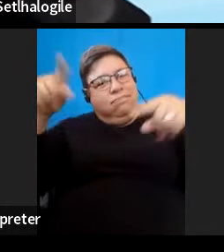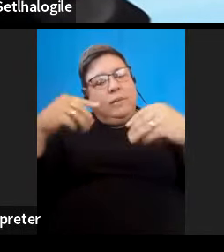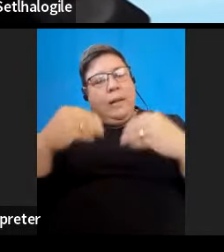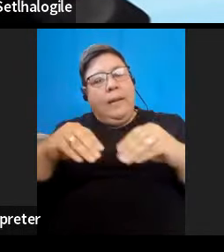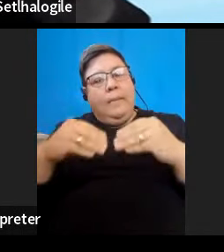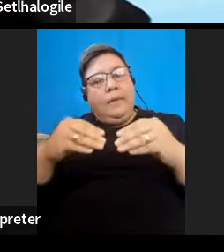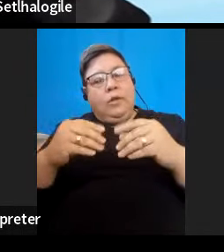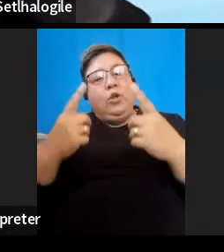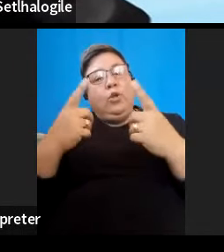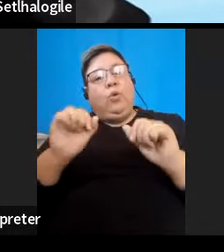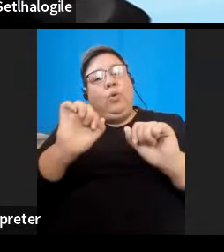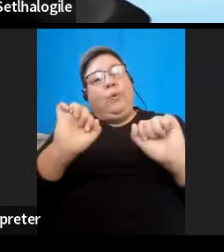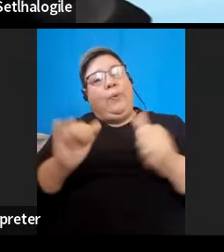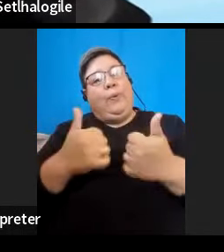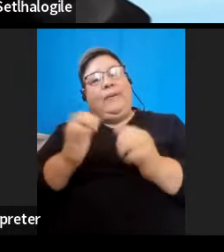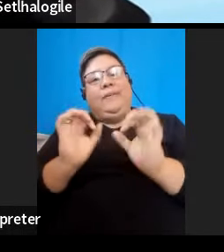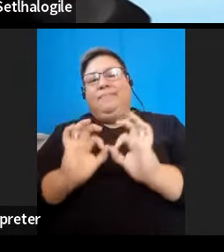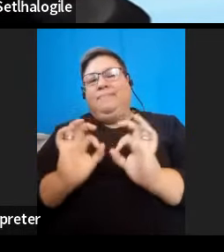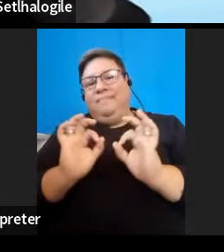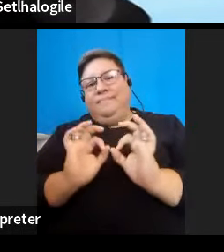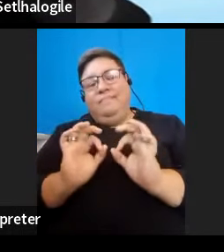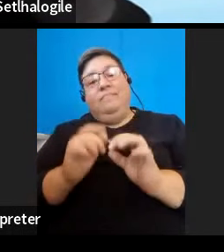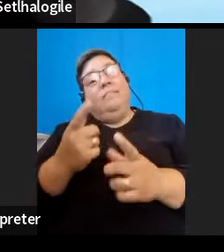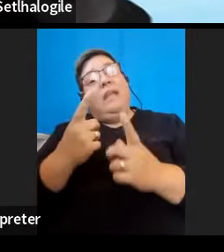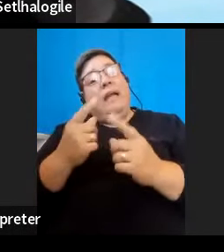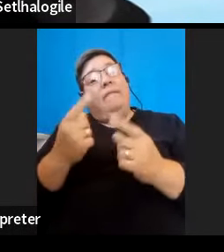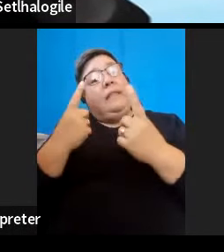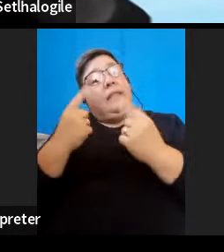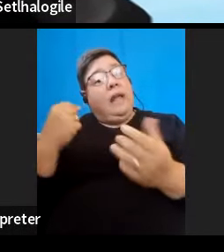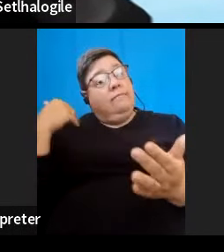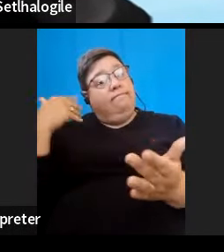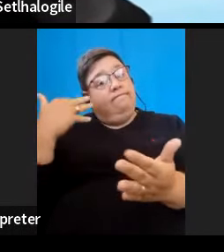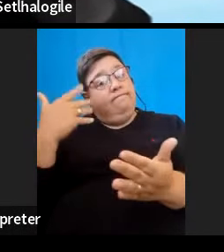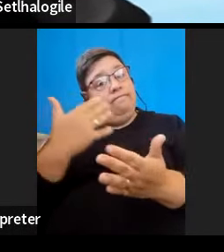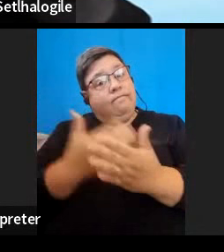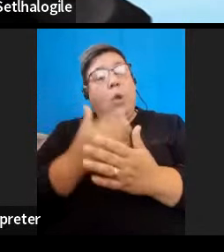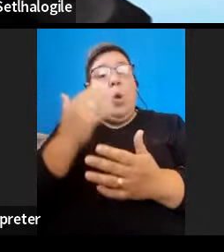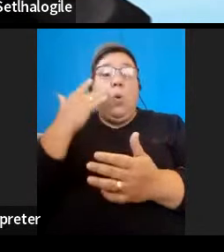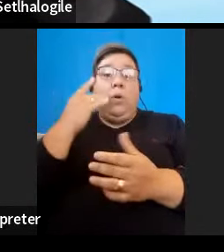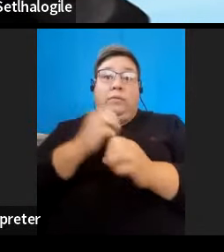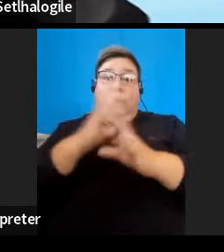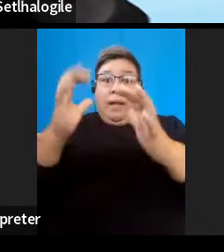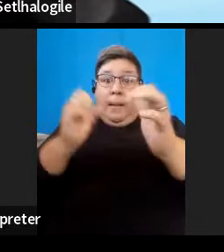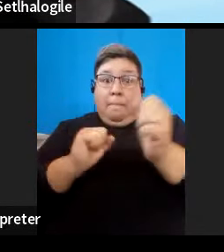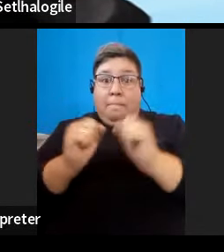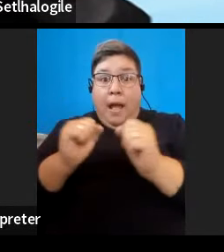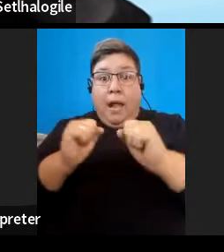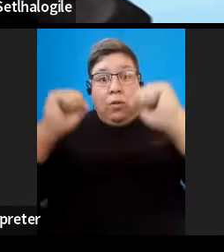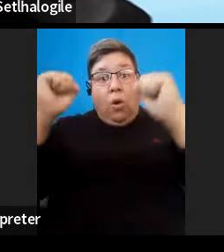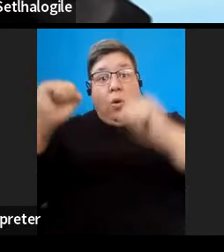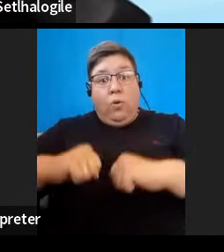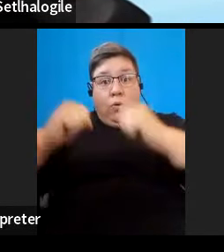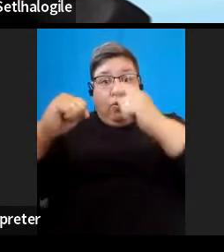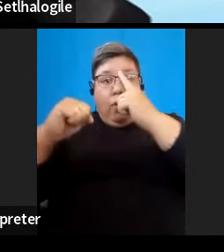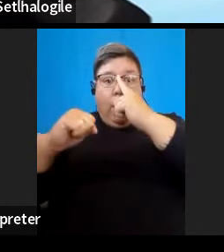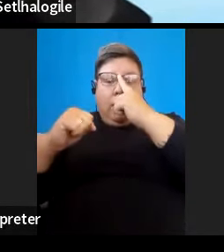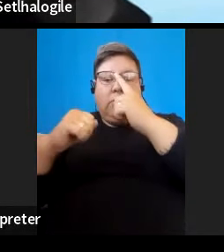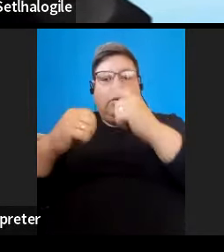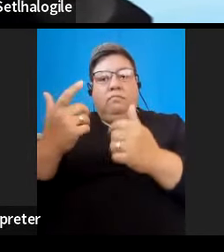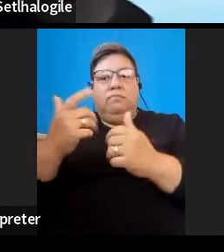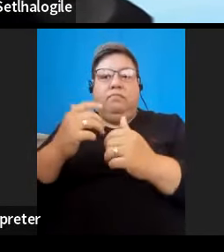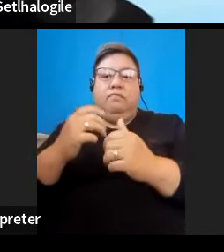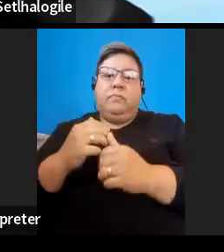any service. So what we have done ever since then, when we started piloting the authorized economic operator safety